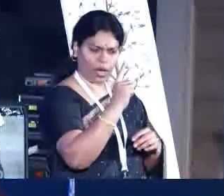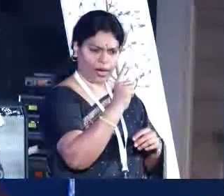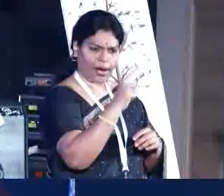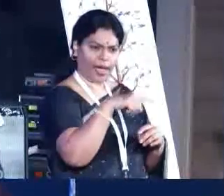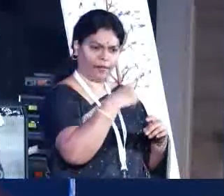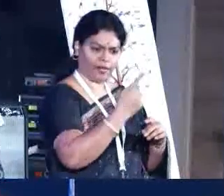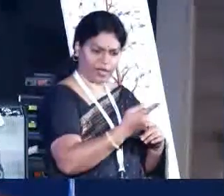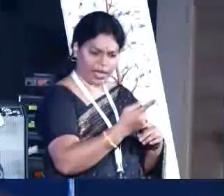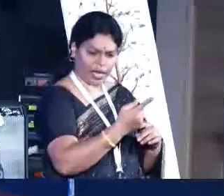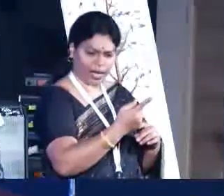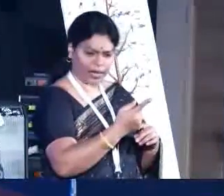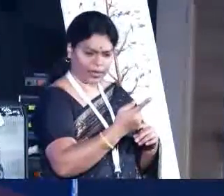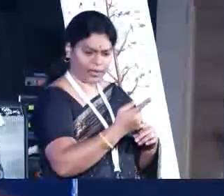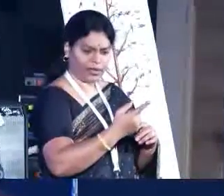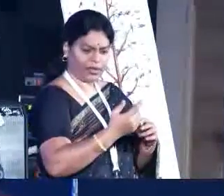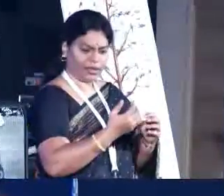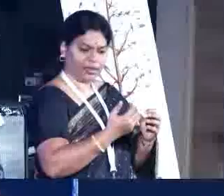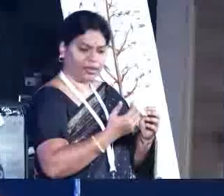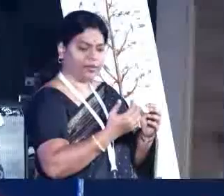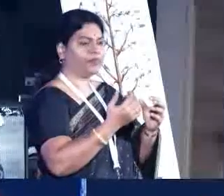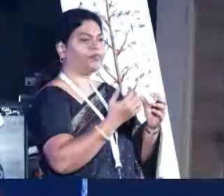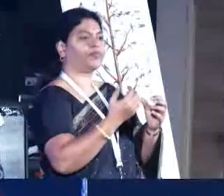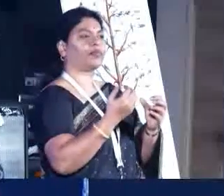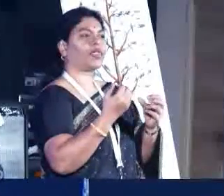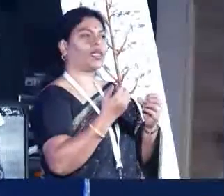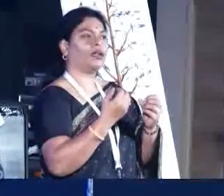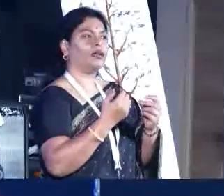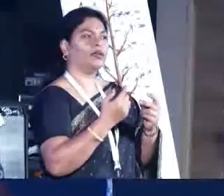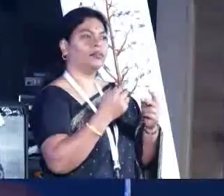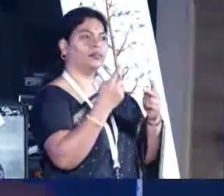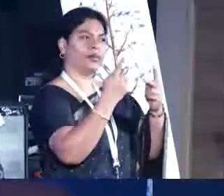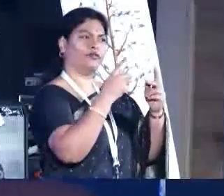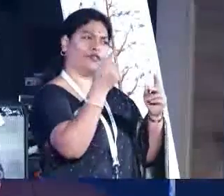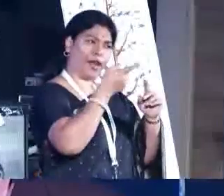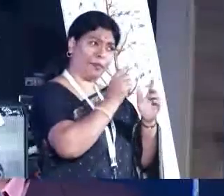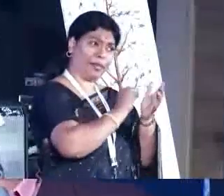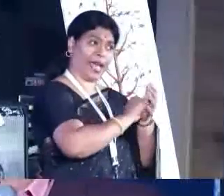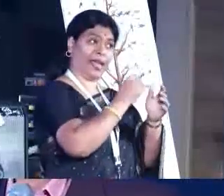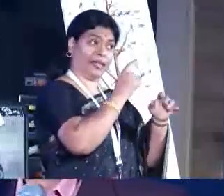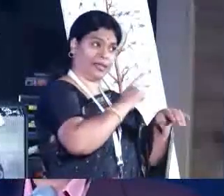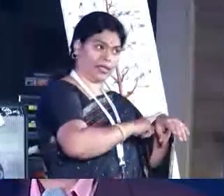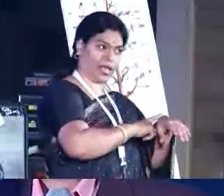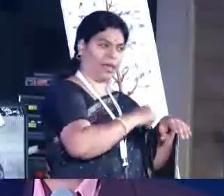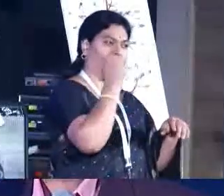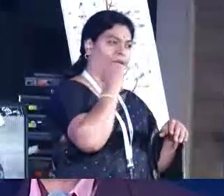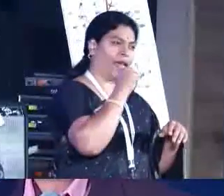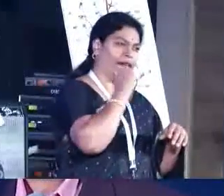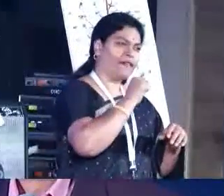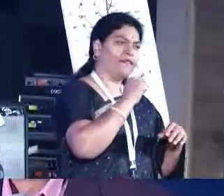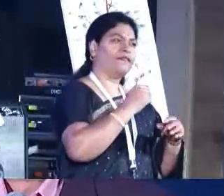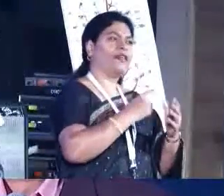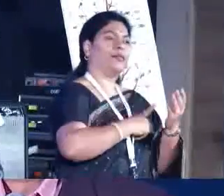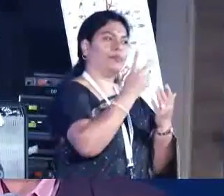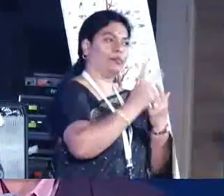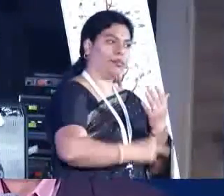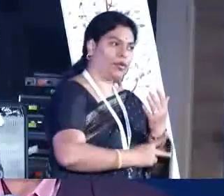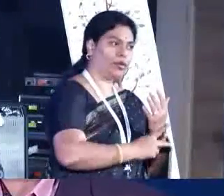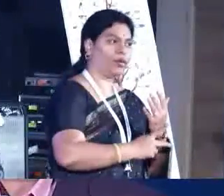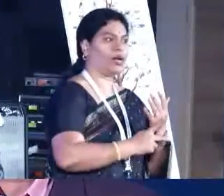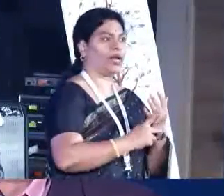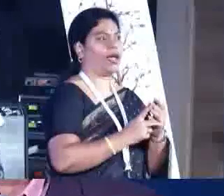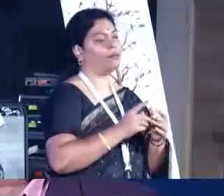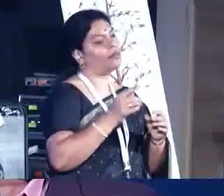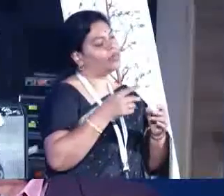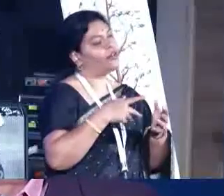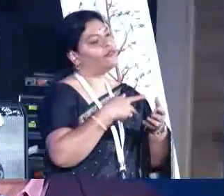after that we got to know Mr. Feroz, and ever since then, every summit in India Inclusion Summit gave a platform